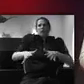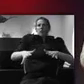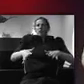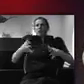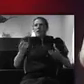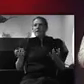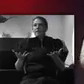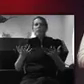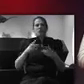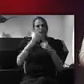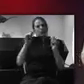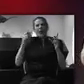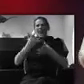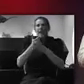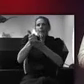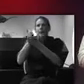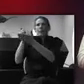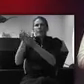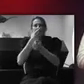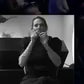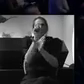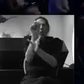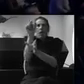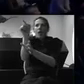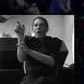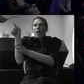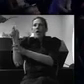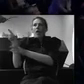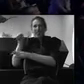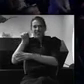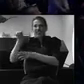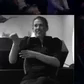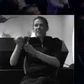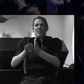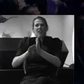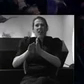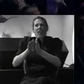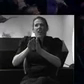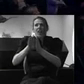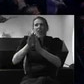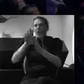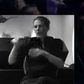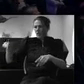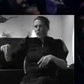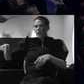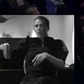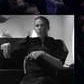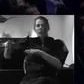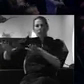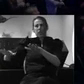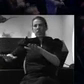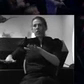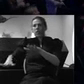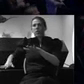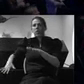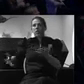wait until these drug companies have developed their drugs, because we already have the sugars available in